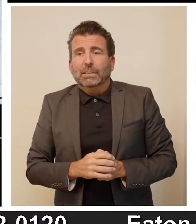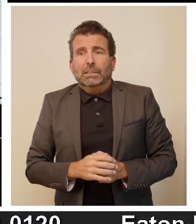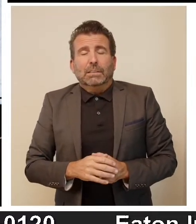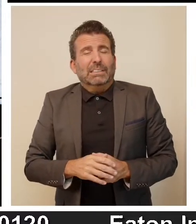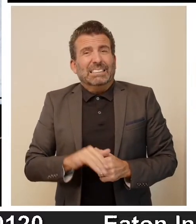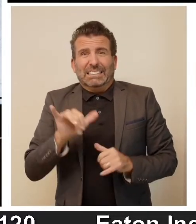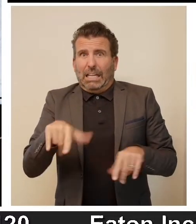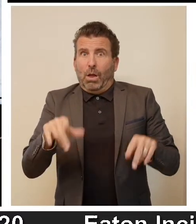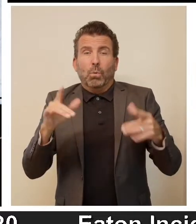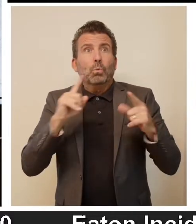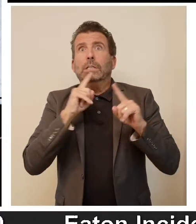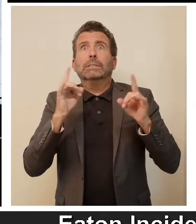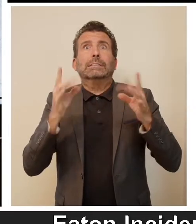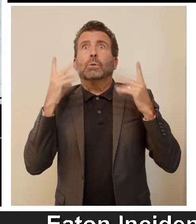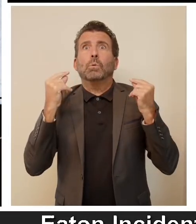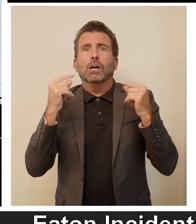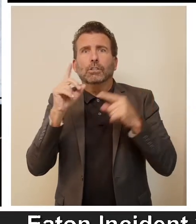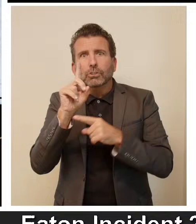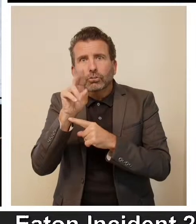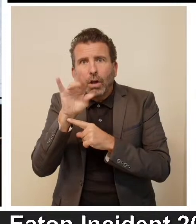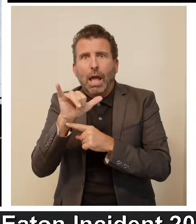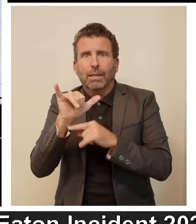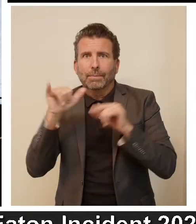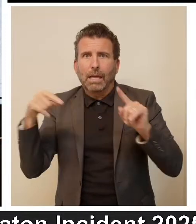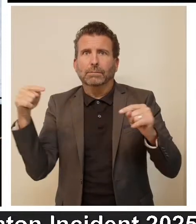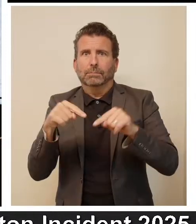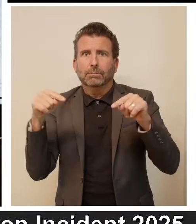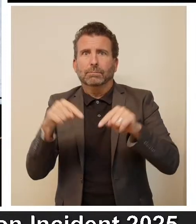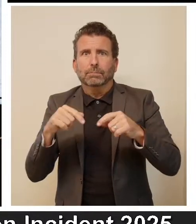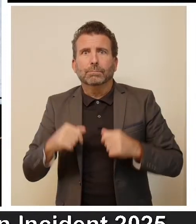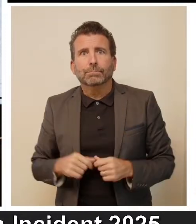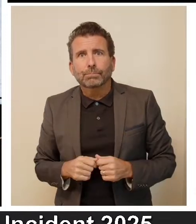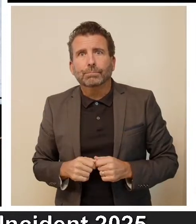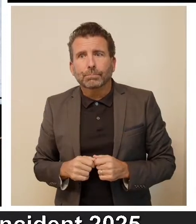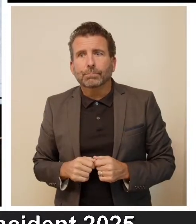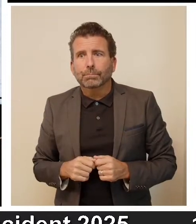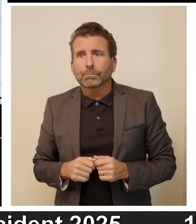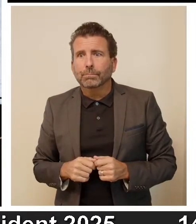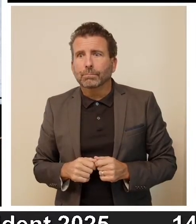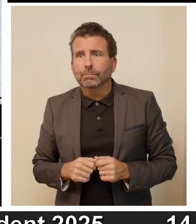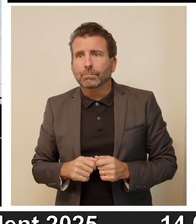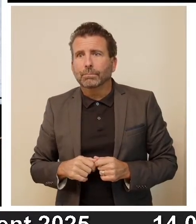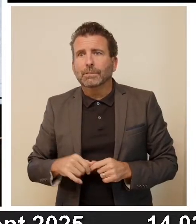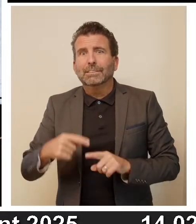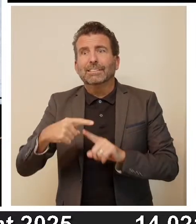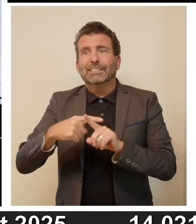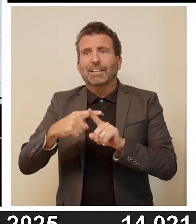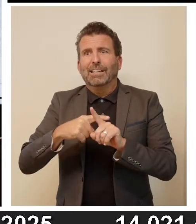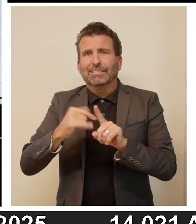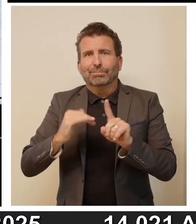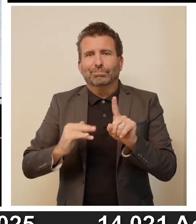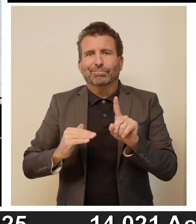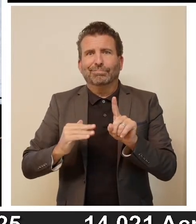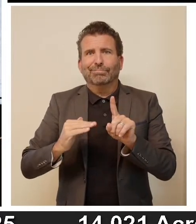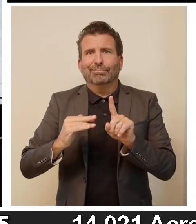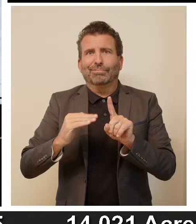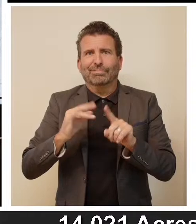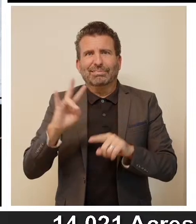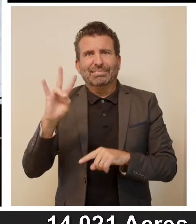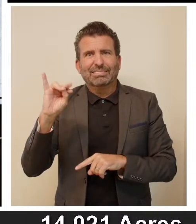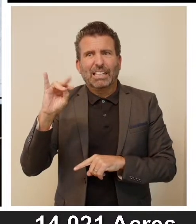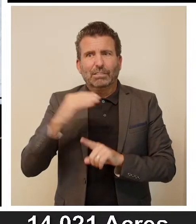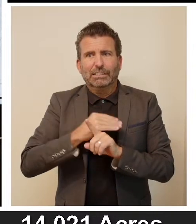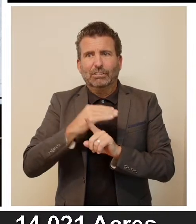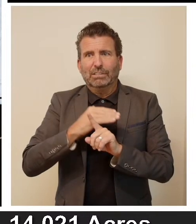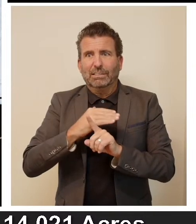pretty warm. I haven't talked about temperature very much when I've been up here, but we'll get our temperatures back into the 70s, mid 70s, which will be the warmest weather we've seen